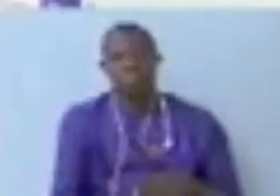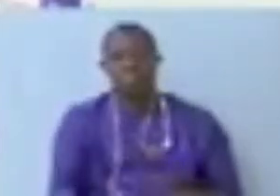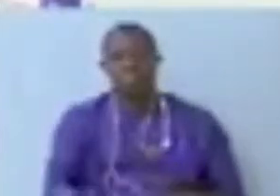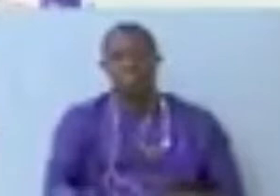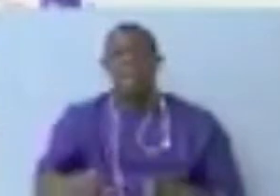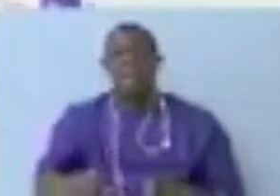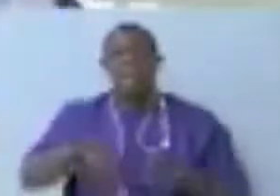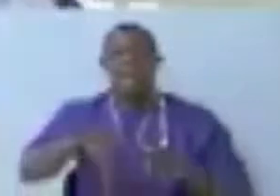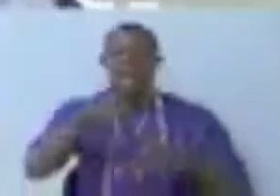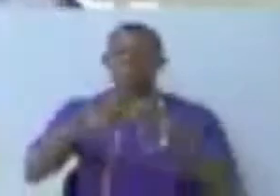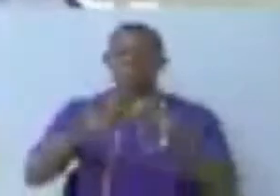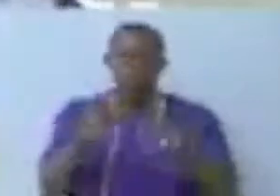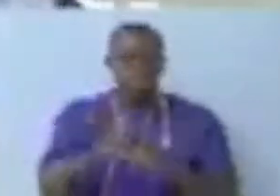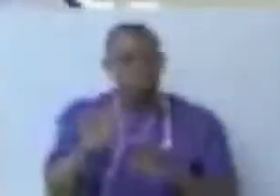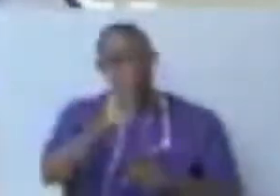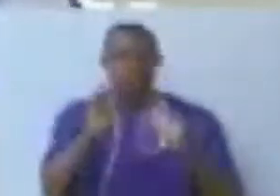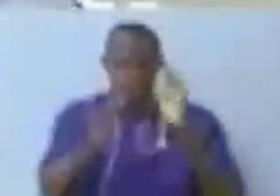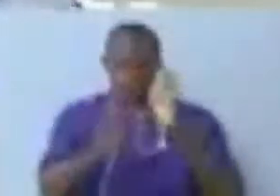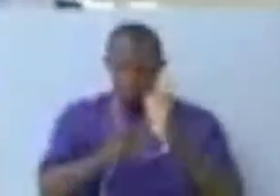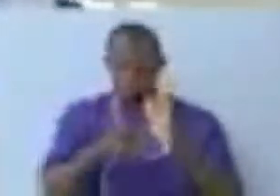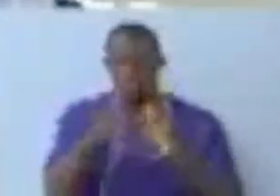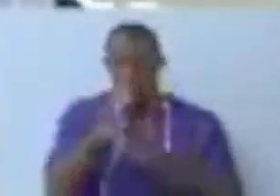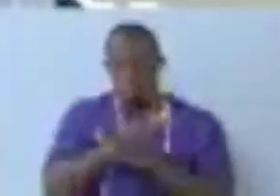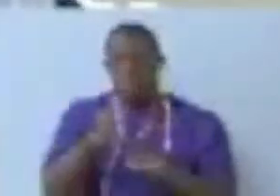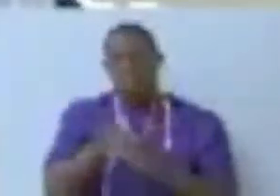Whatever that is worth, it is in the record.